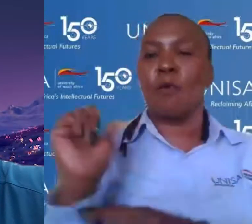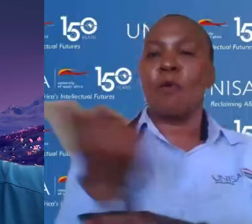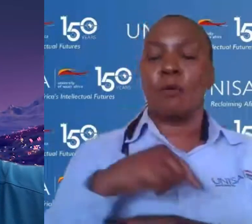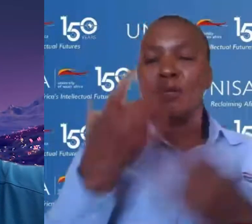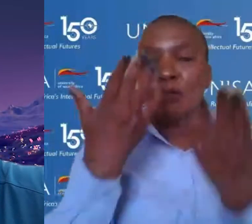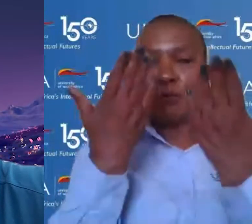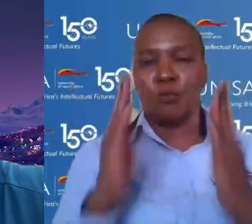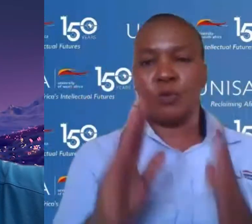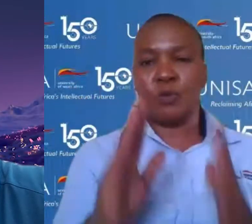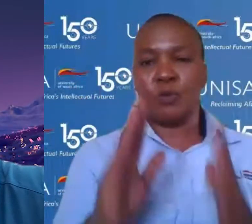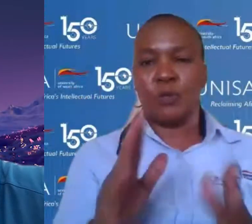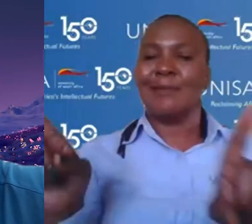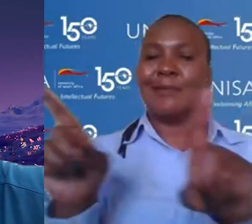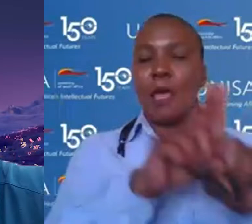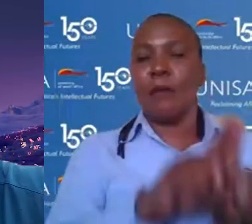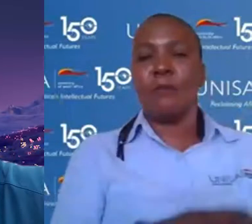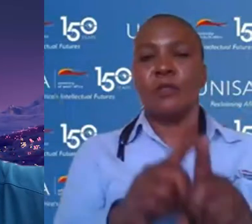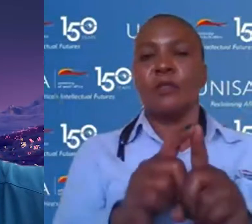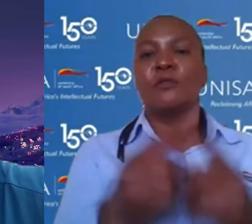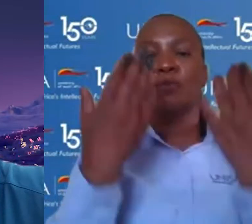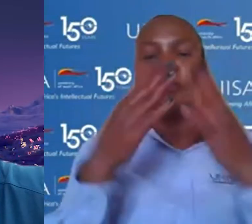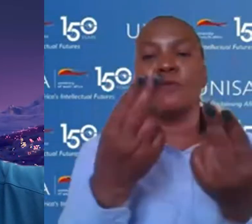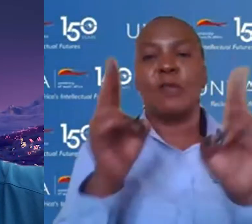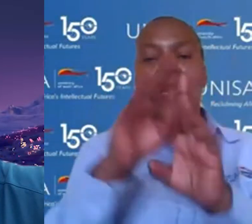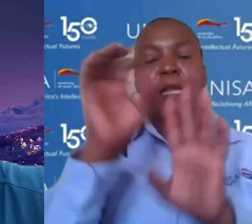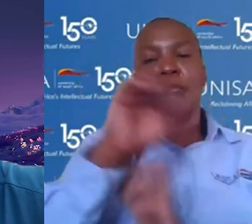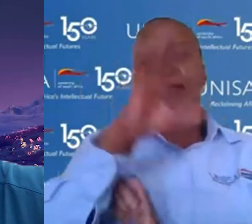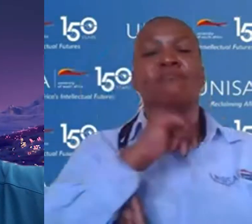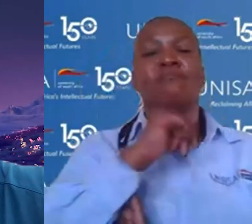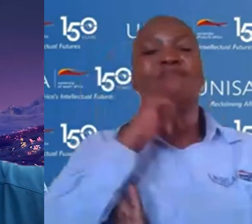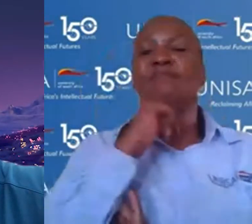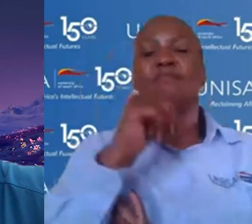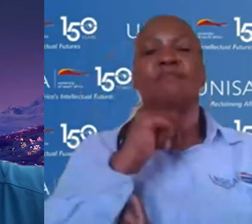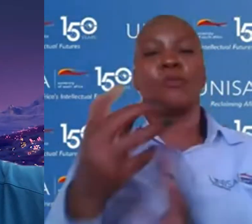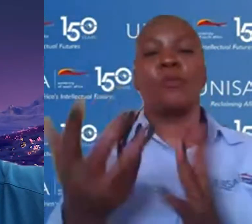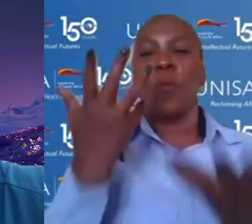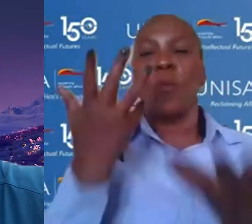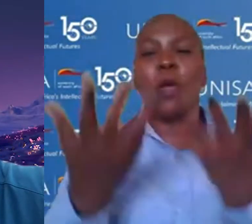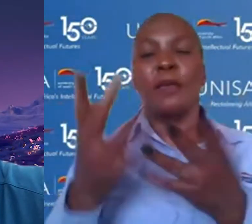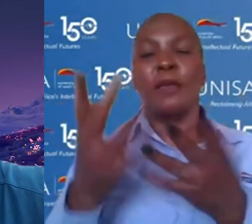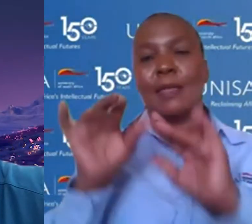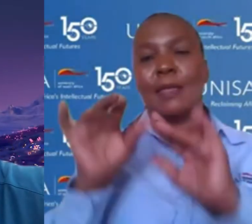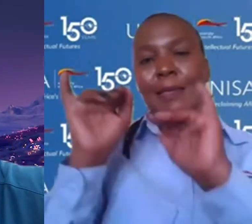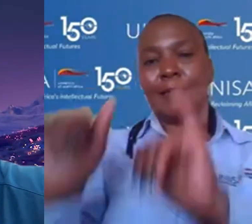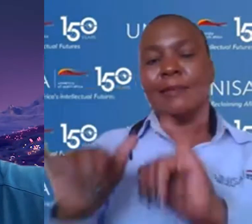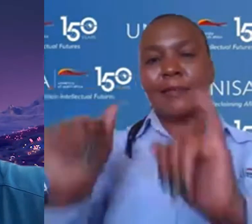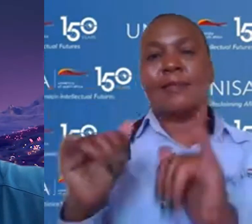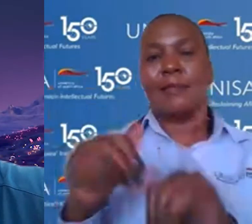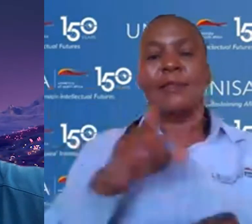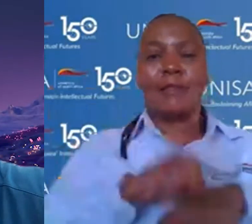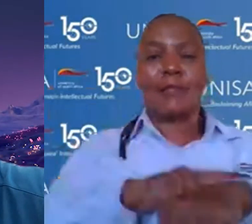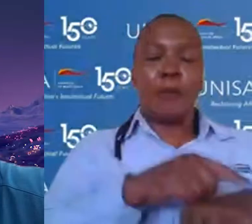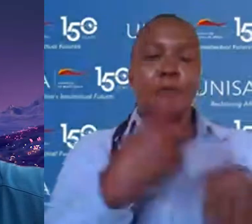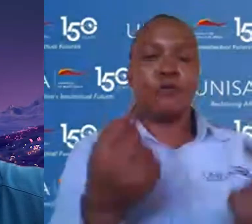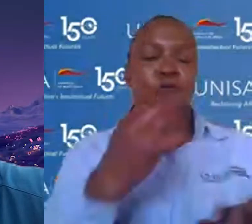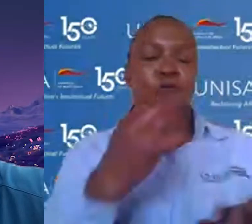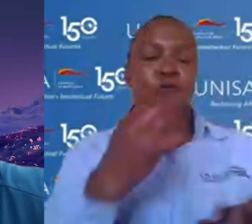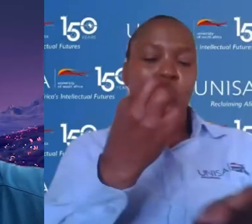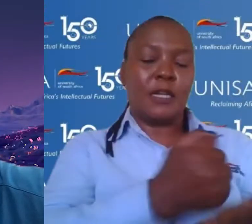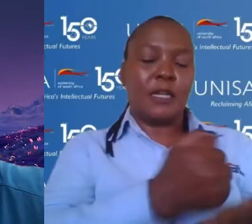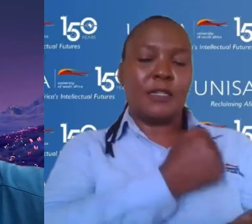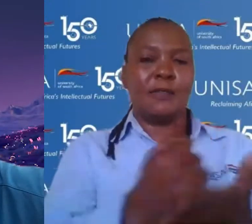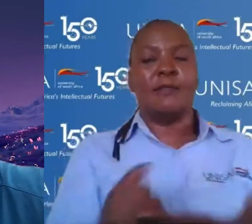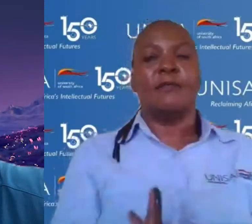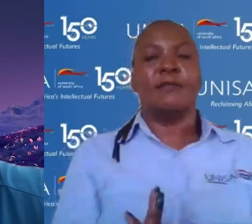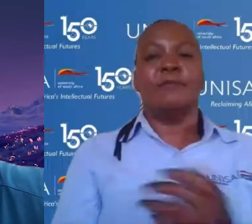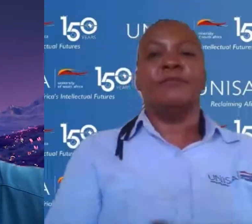UNISA students, irrespective of where they indicated during registration that they belong to.